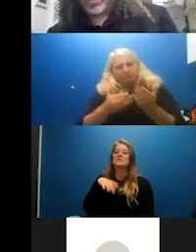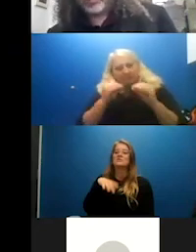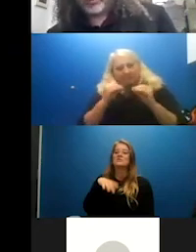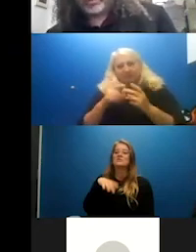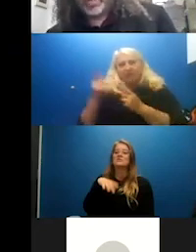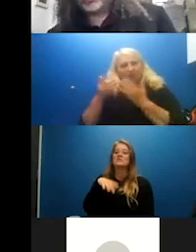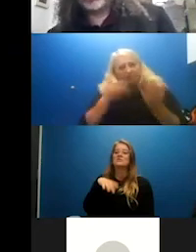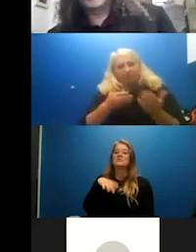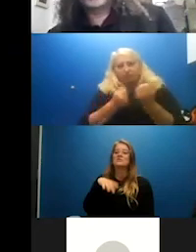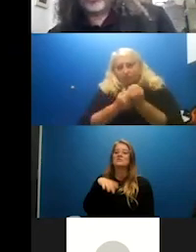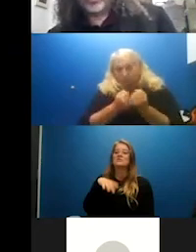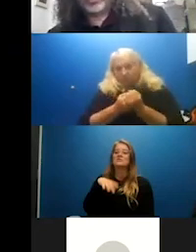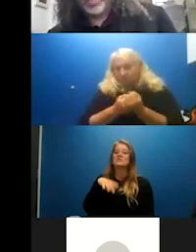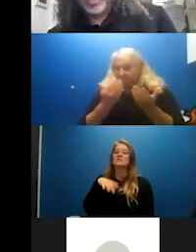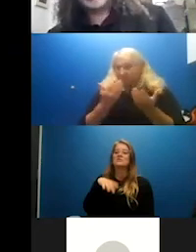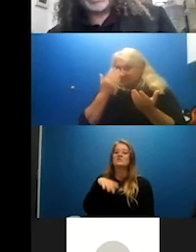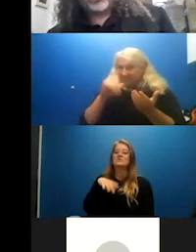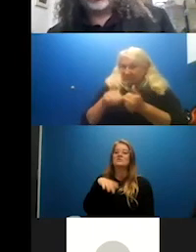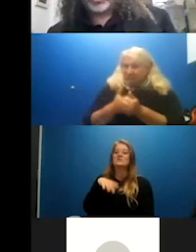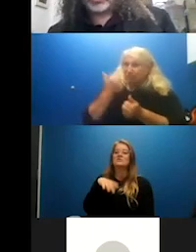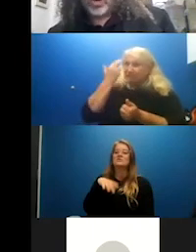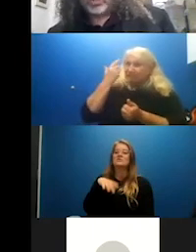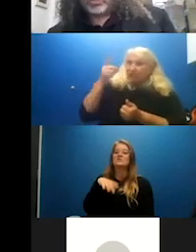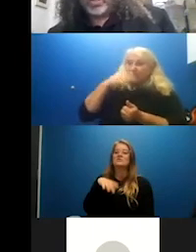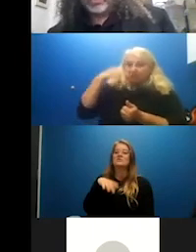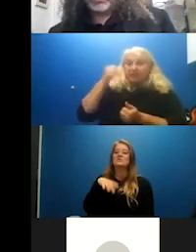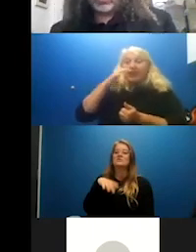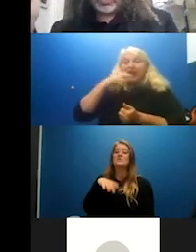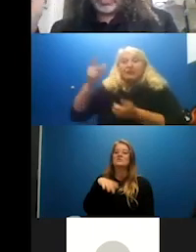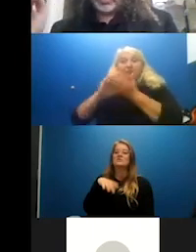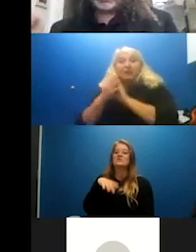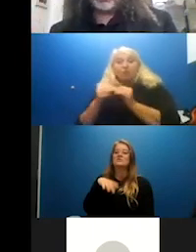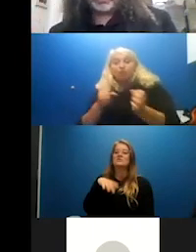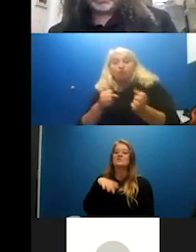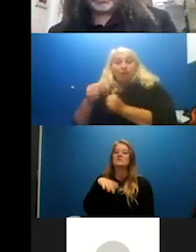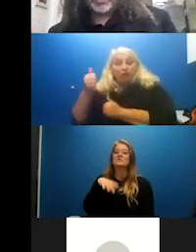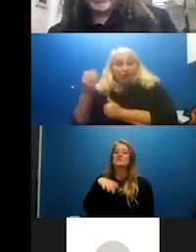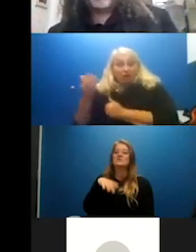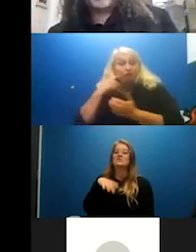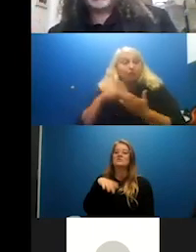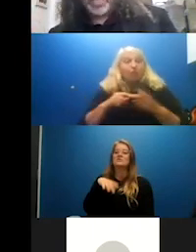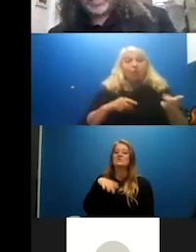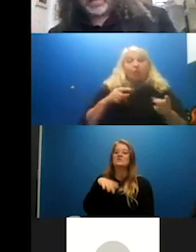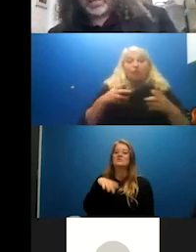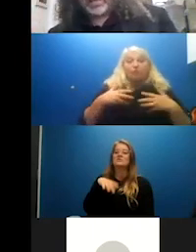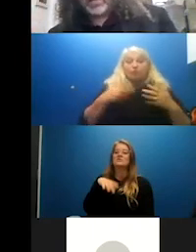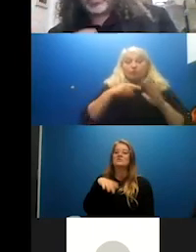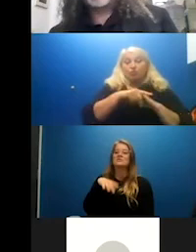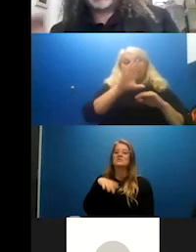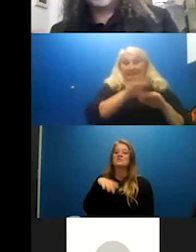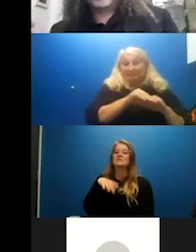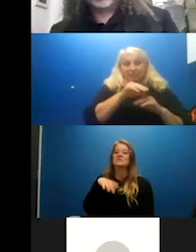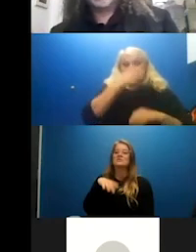to offer. That's what elders are for. And as the elders got stronger, the suicide crisis diminished. Not because I did anything, but